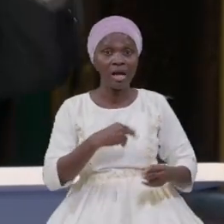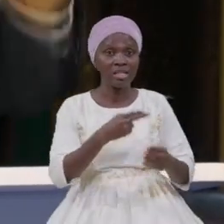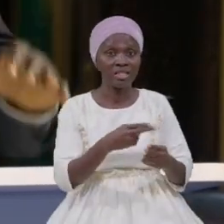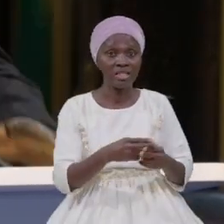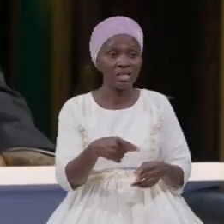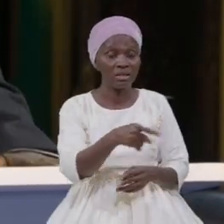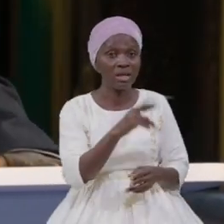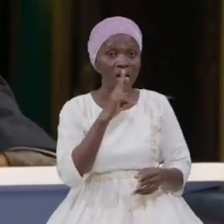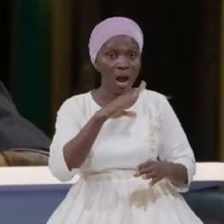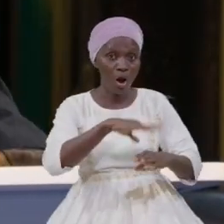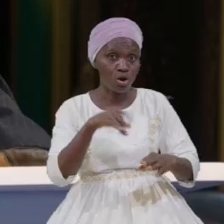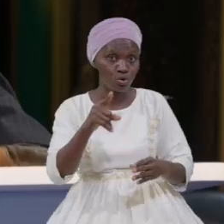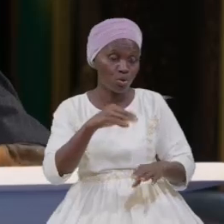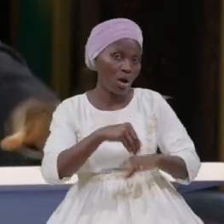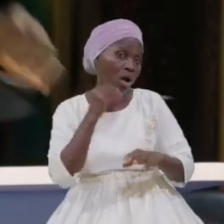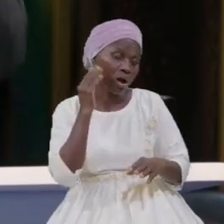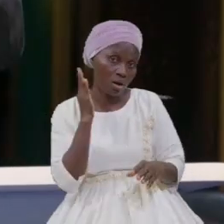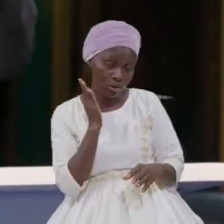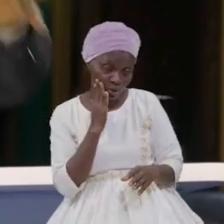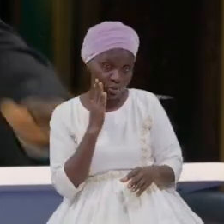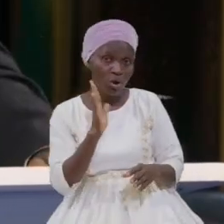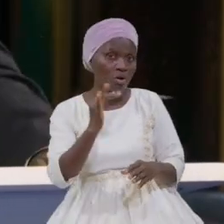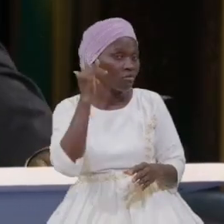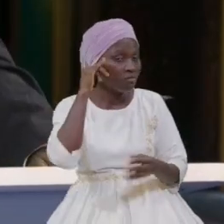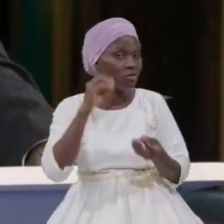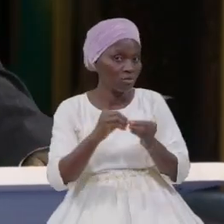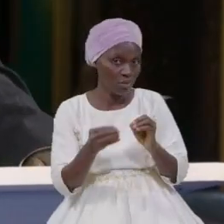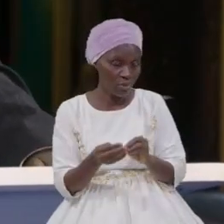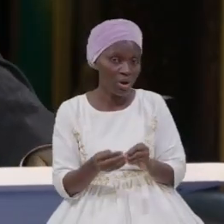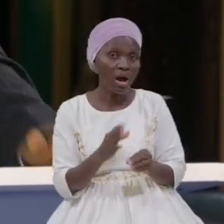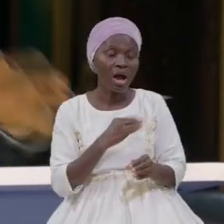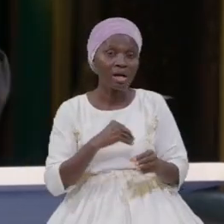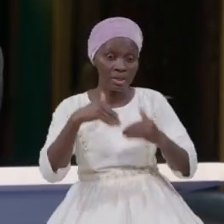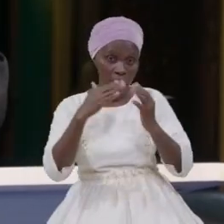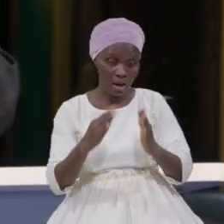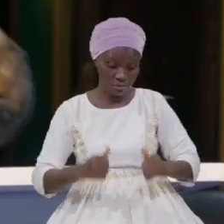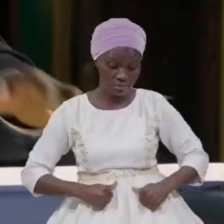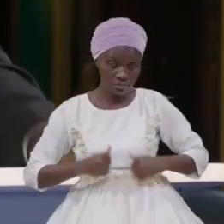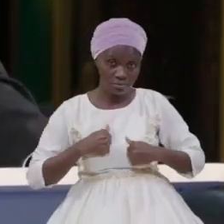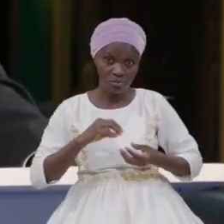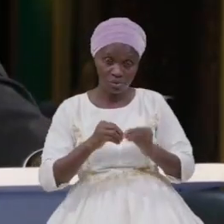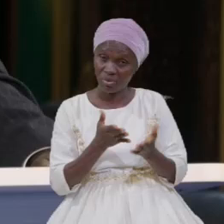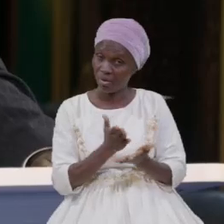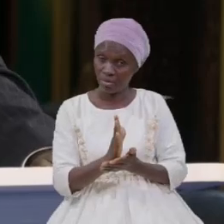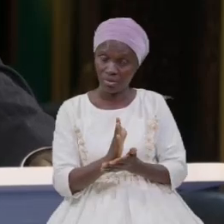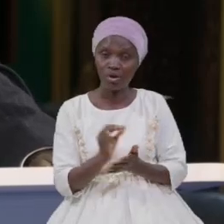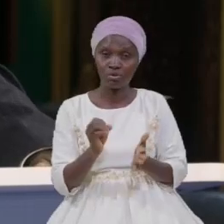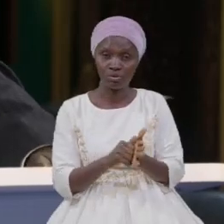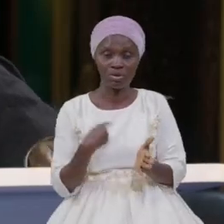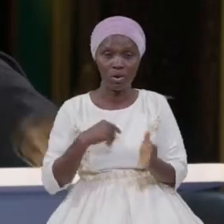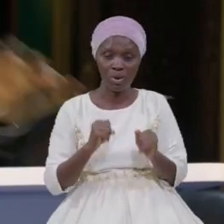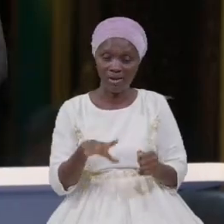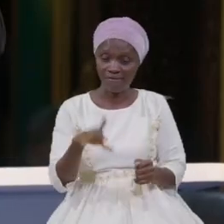a number that, you know, with which we can locate you, give some